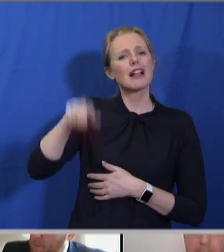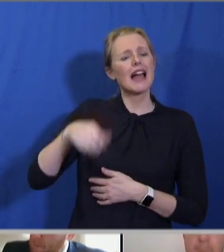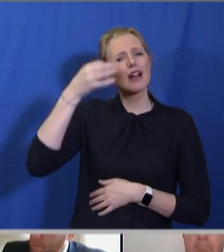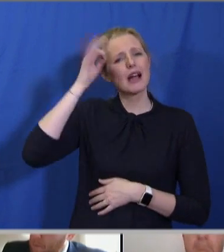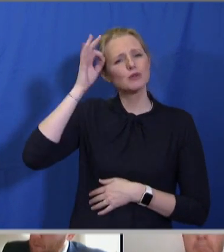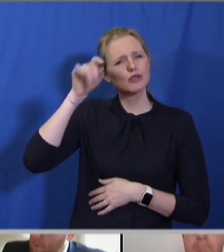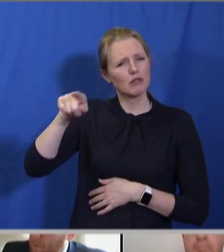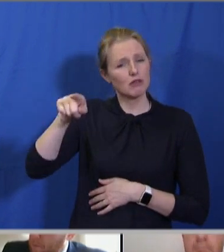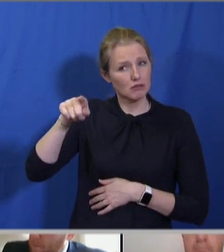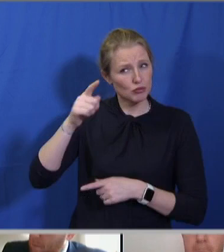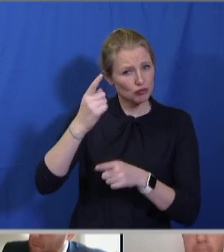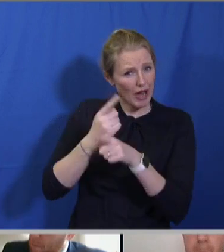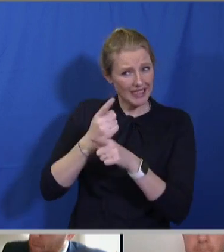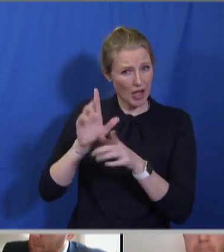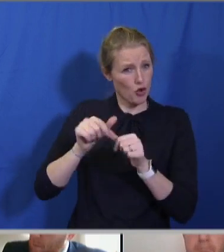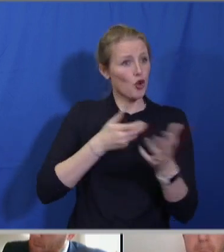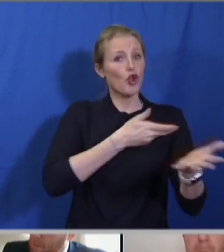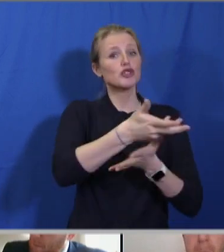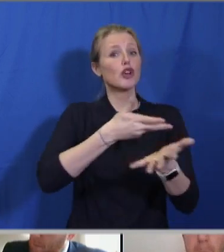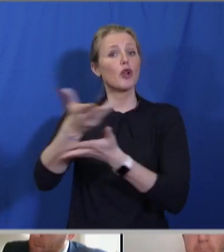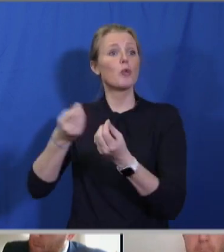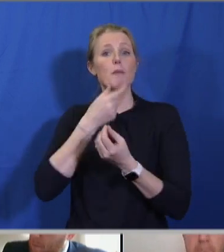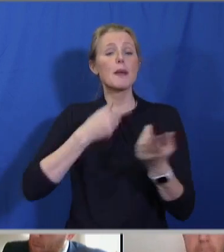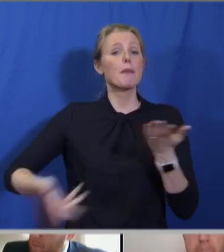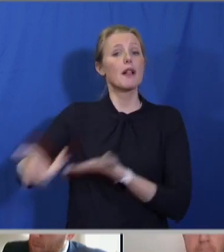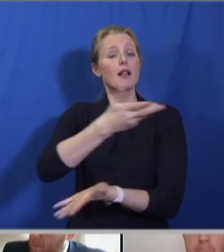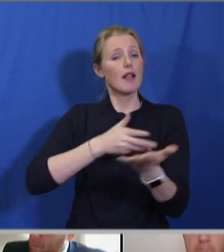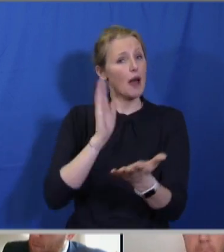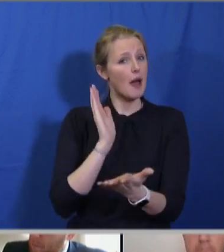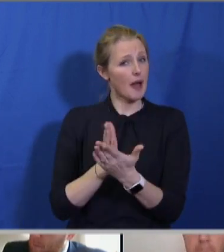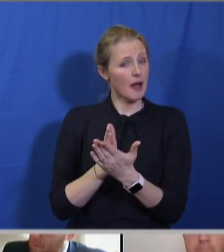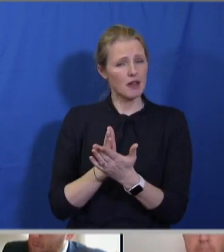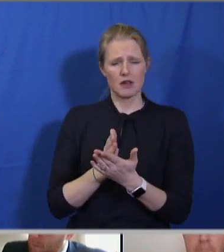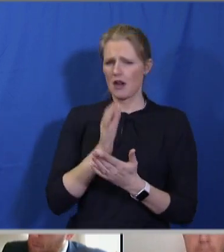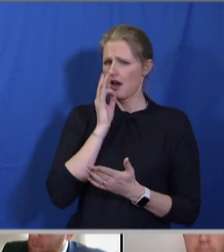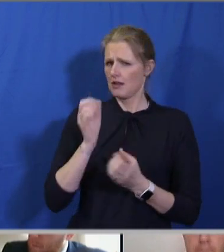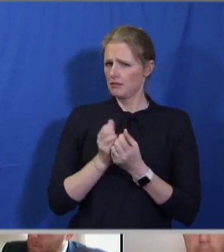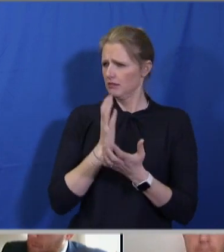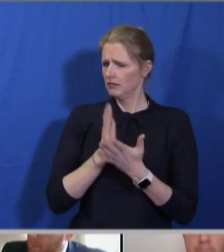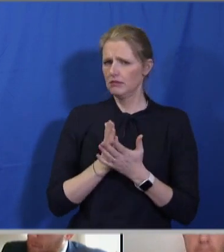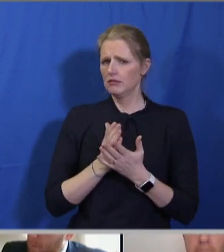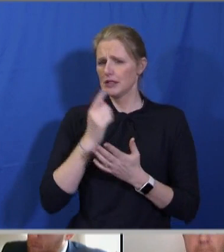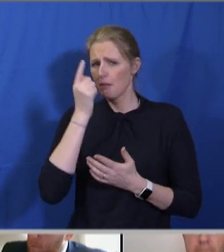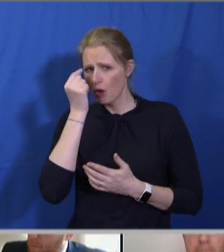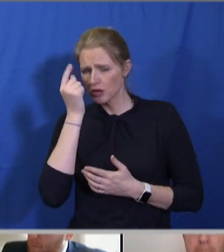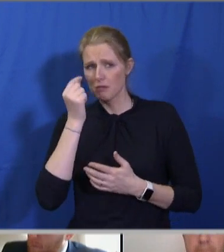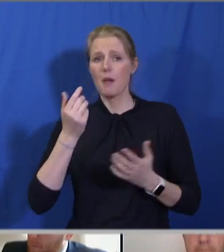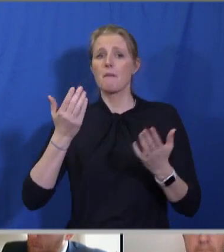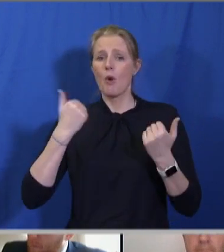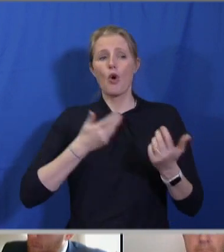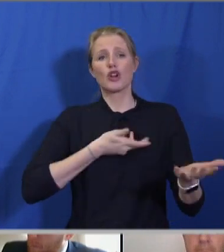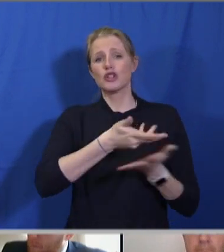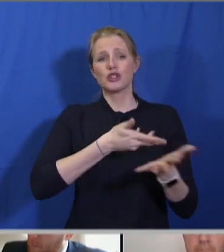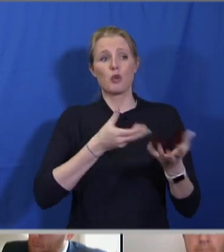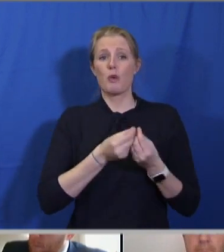could confirm that's right, and that suggestion that there is an openness to possibly consult going forward with the Disabled